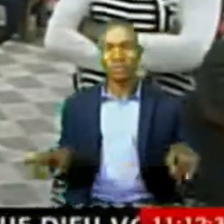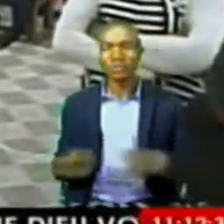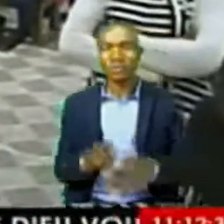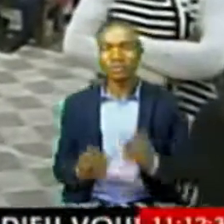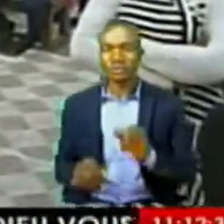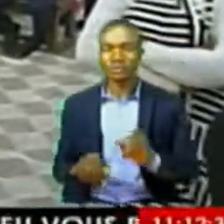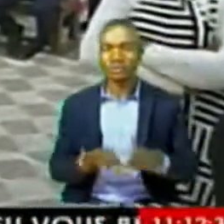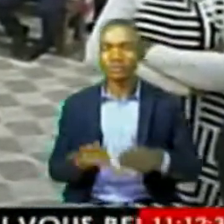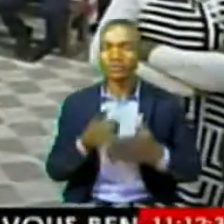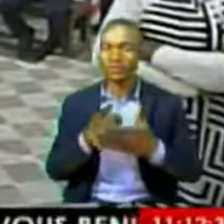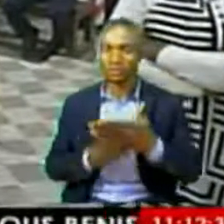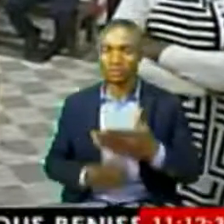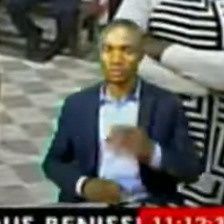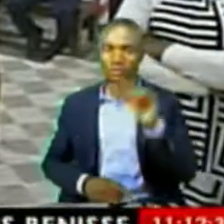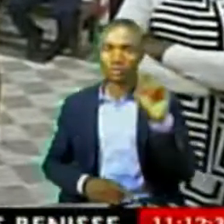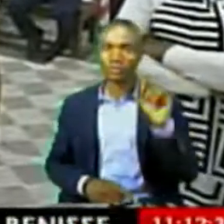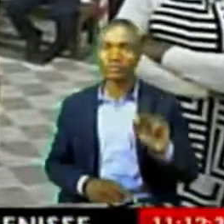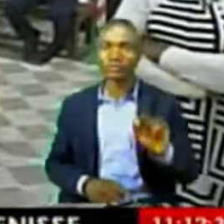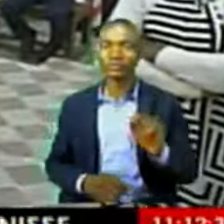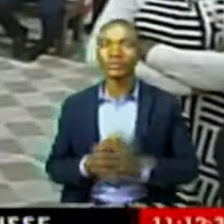even if you did whatever problems,